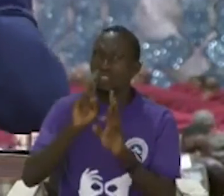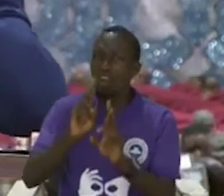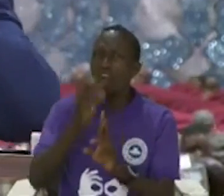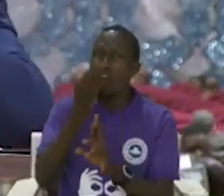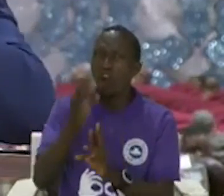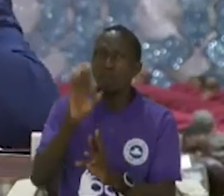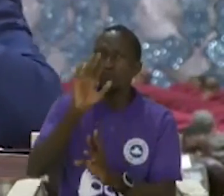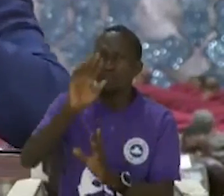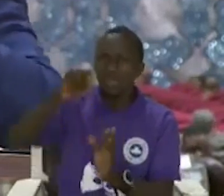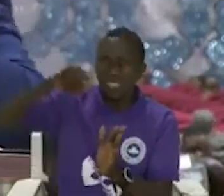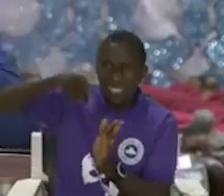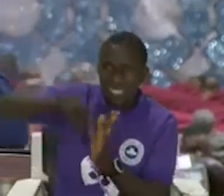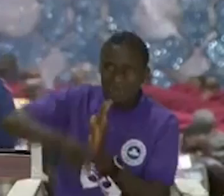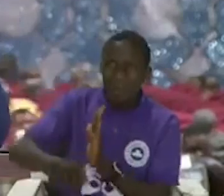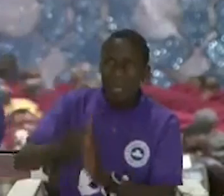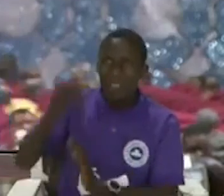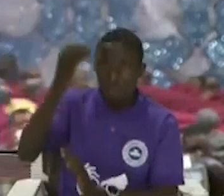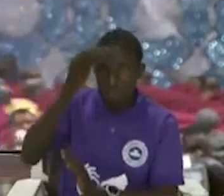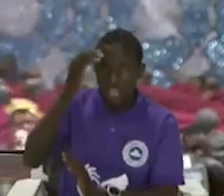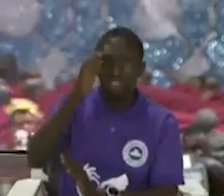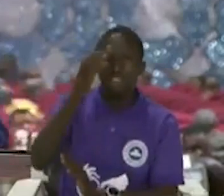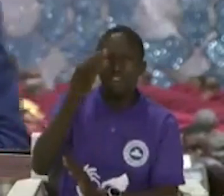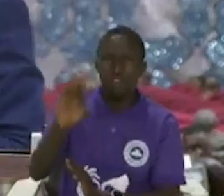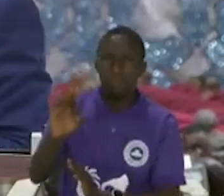of the mysteries in this kingdom.